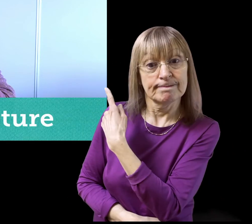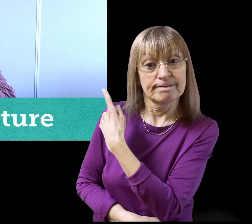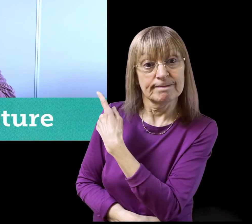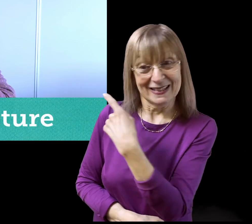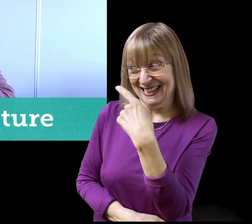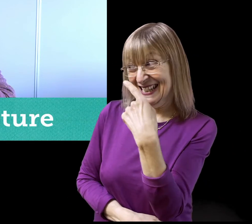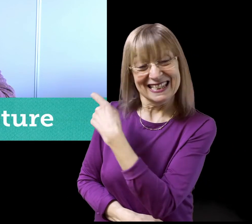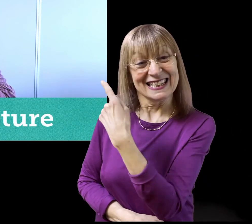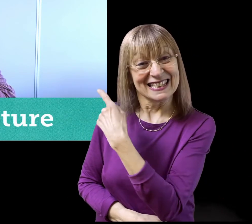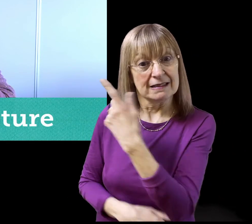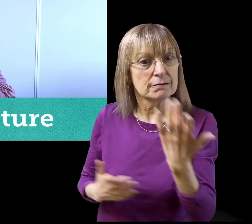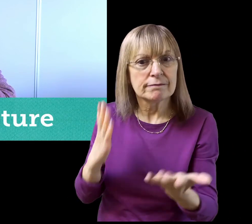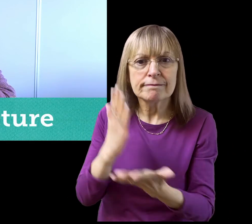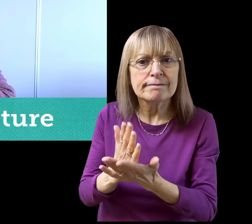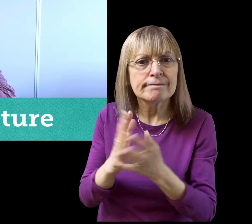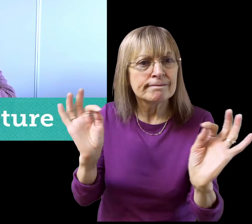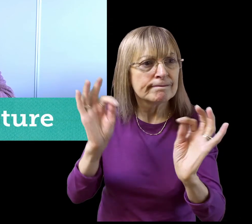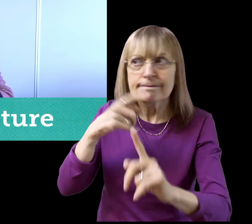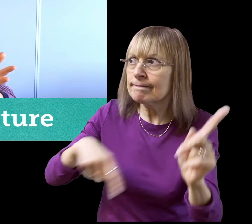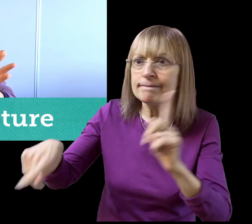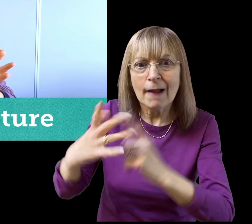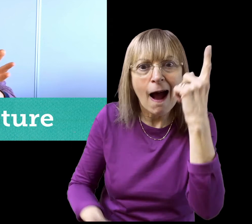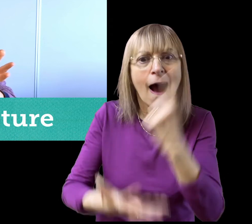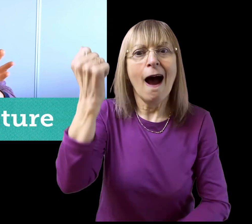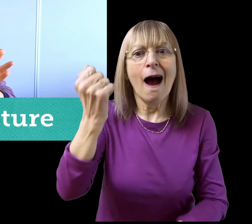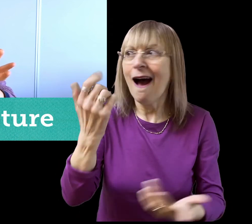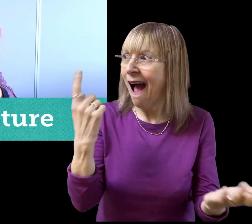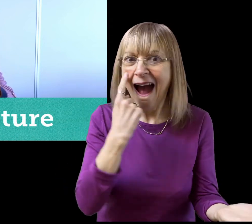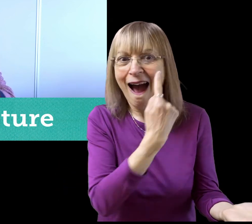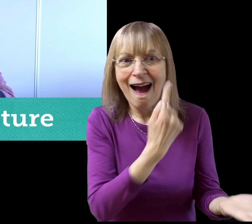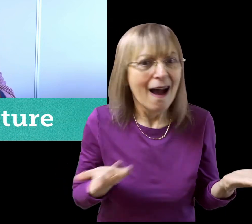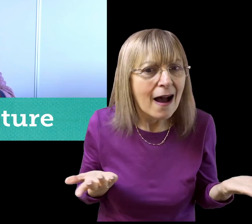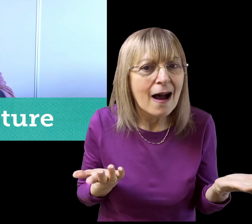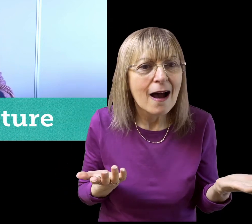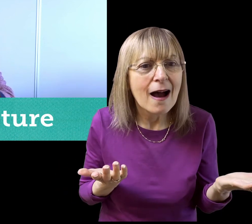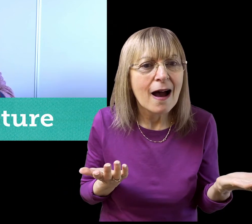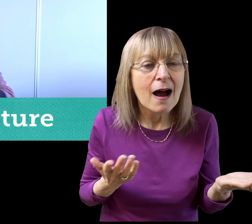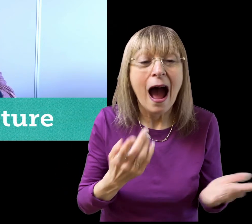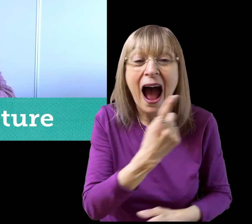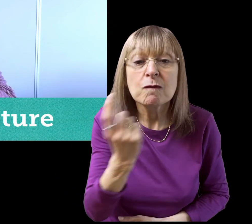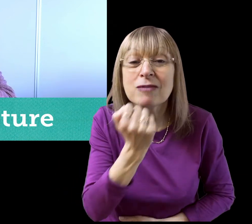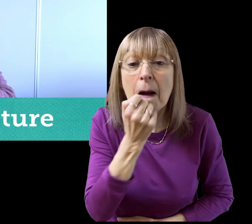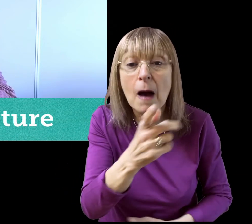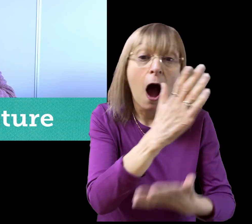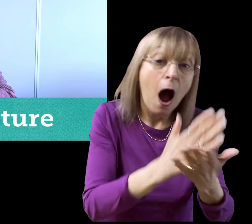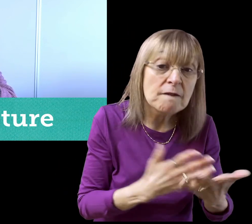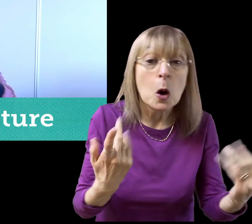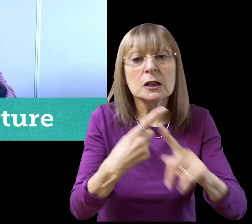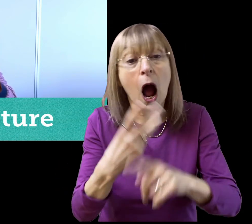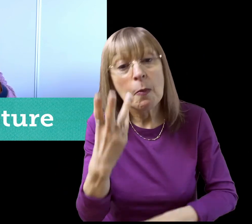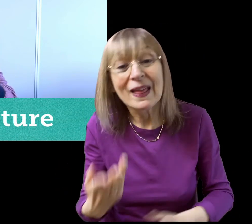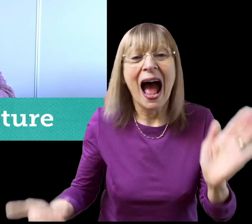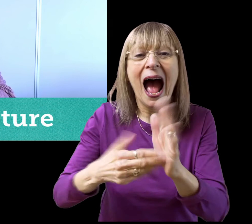Collatz conjecture, by the way, and it's a conjecture because no one's proven it yet. Does everything, every number, if